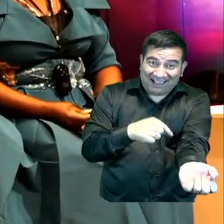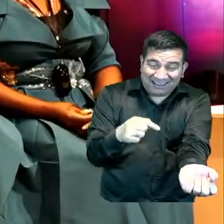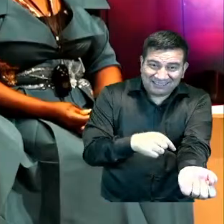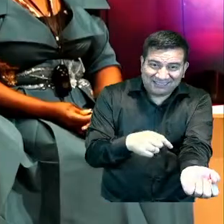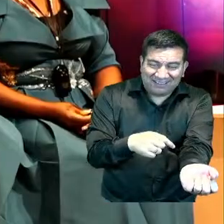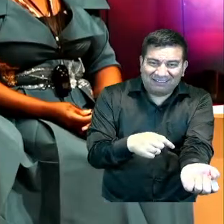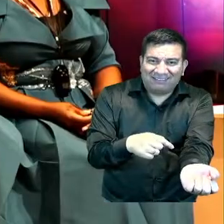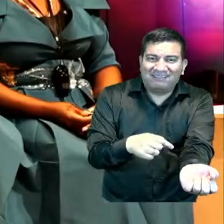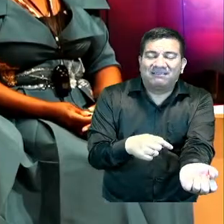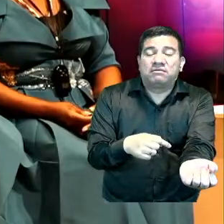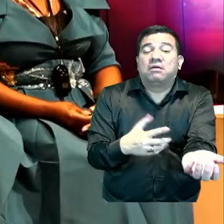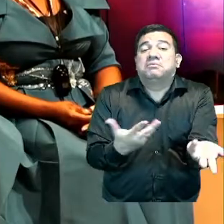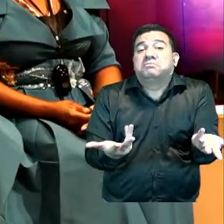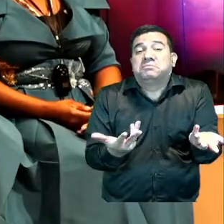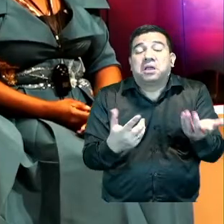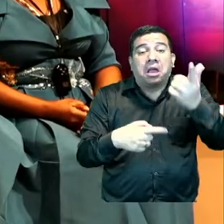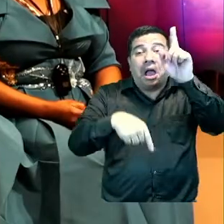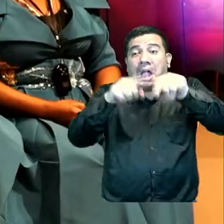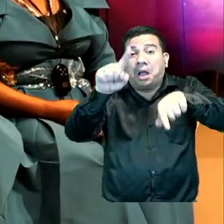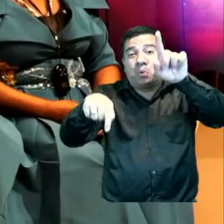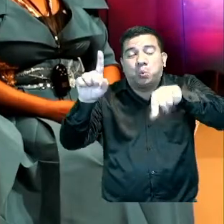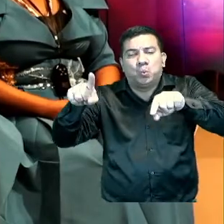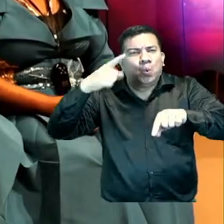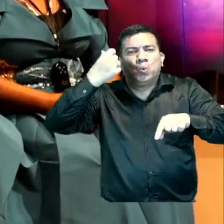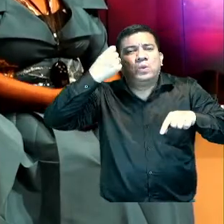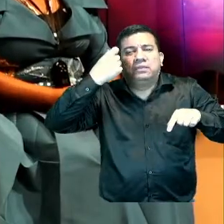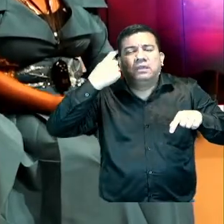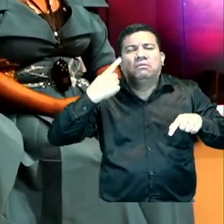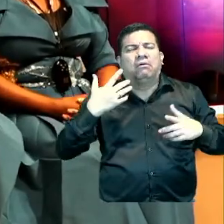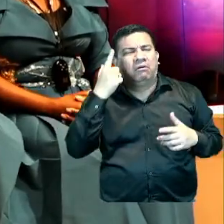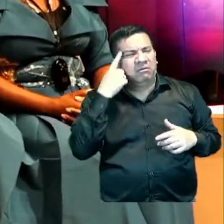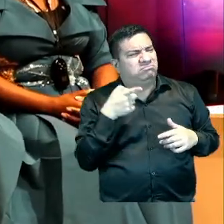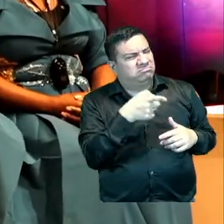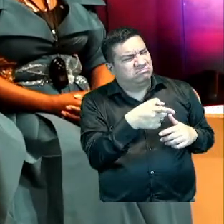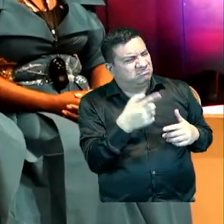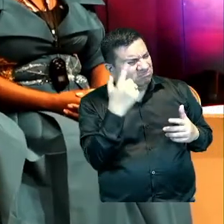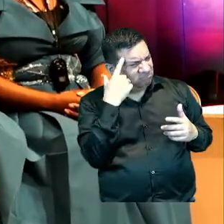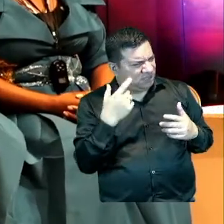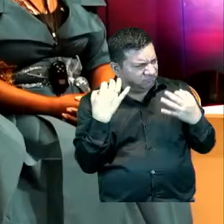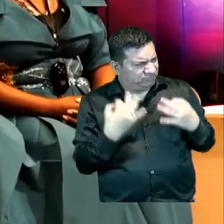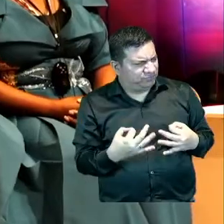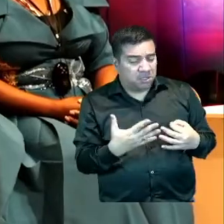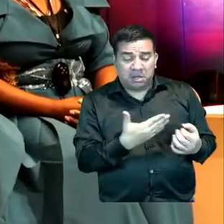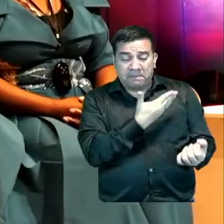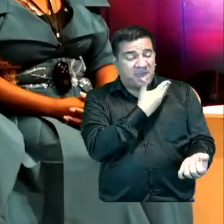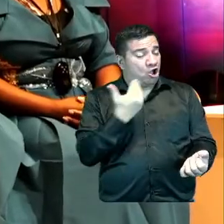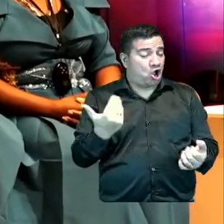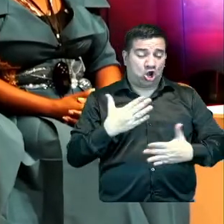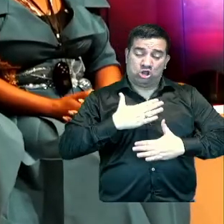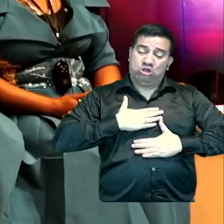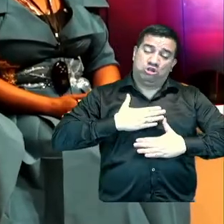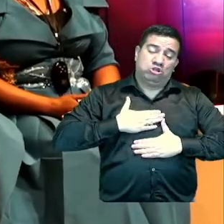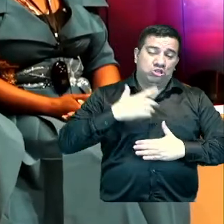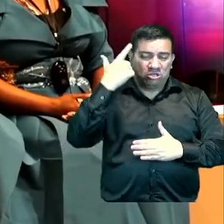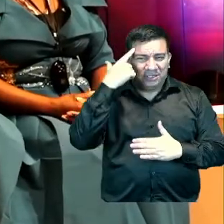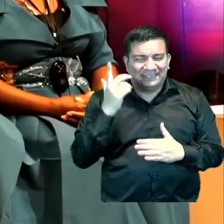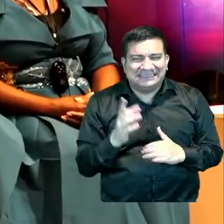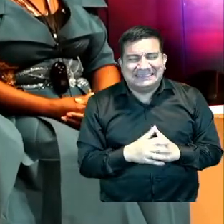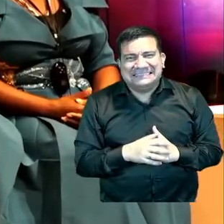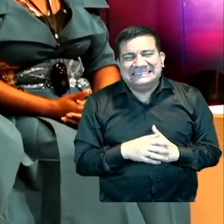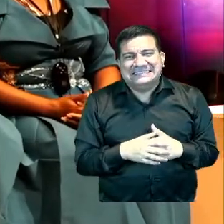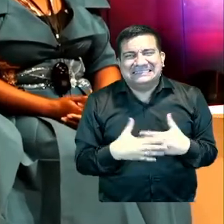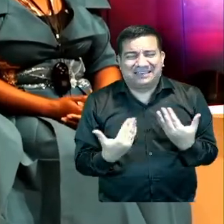we have the matter of race. For those that did not understand that we are the better